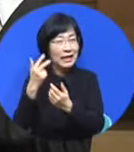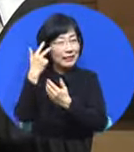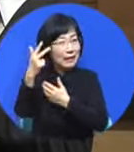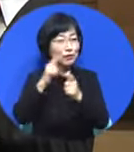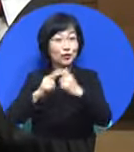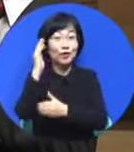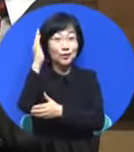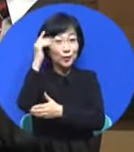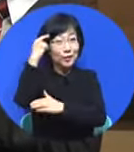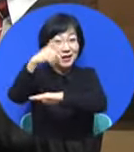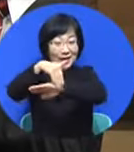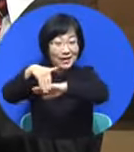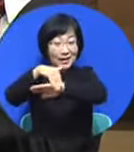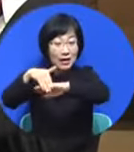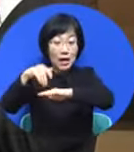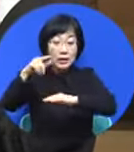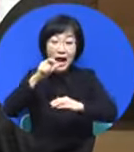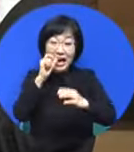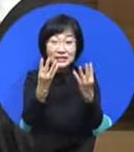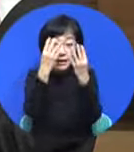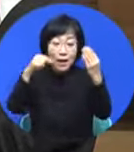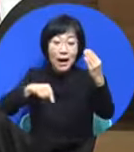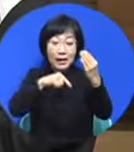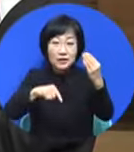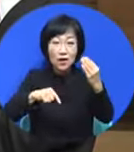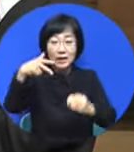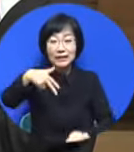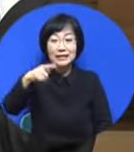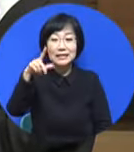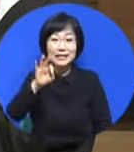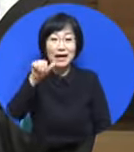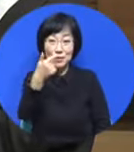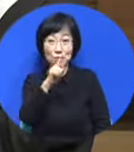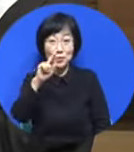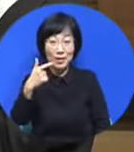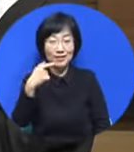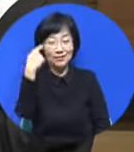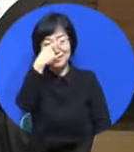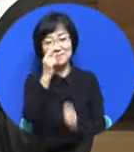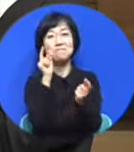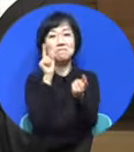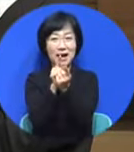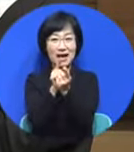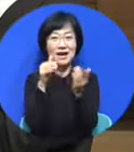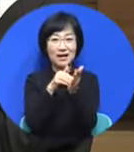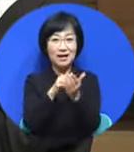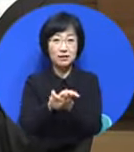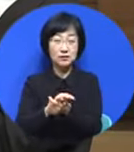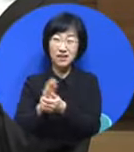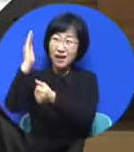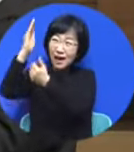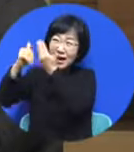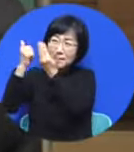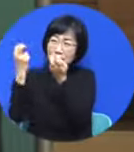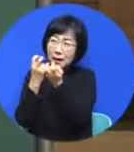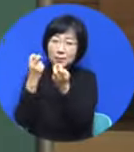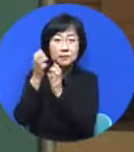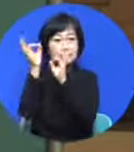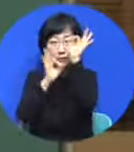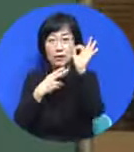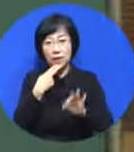We'll talk about it more in detail next Sunday, but that's when he was able to be officials of Pharaoh. God makes no